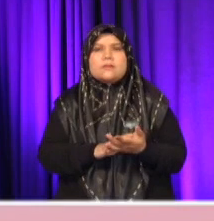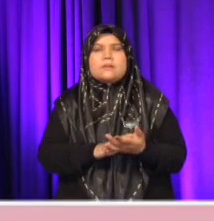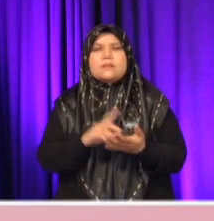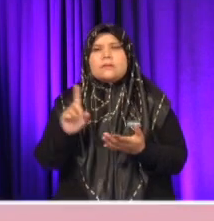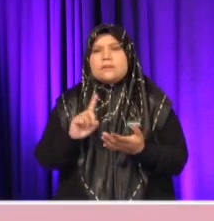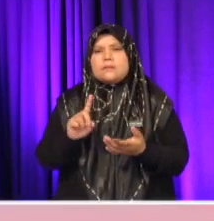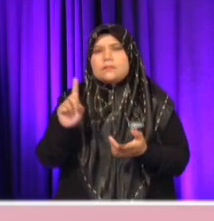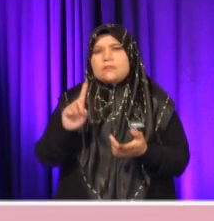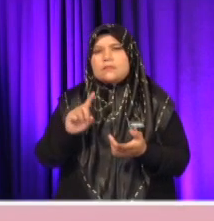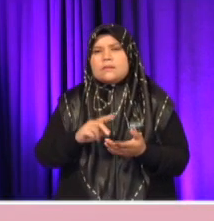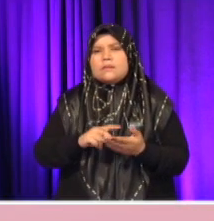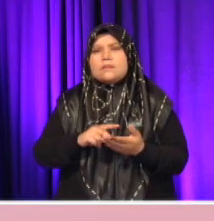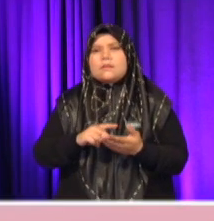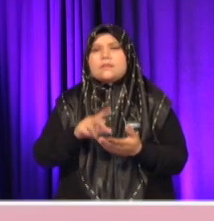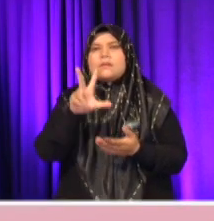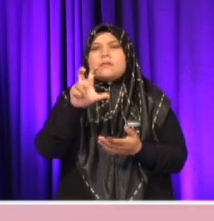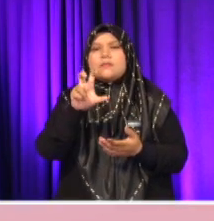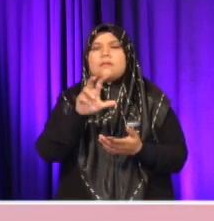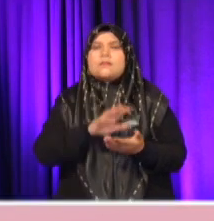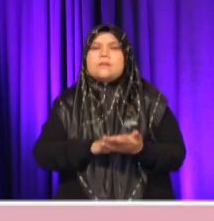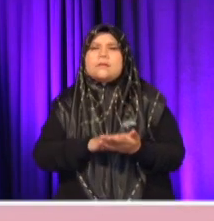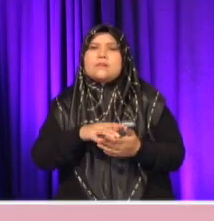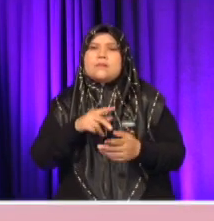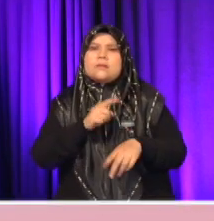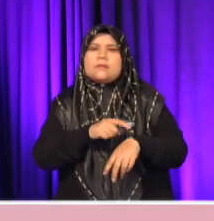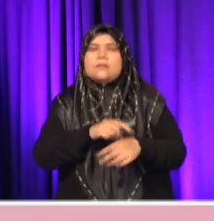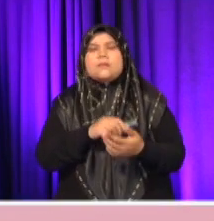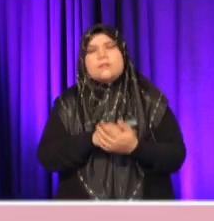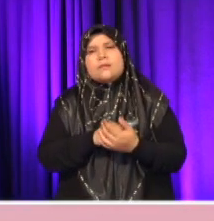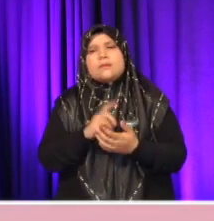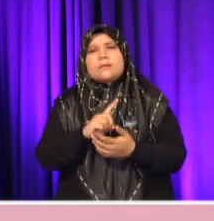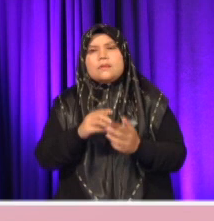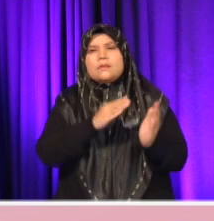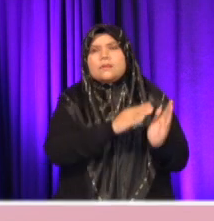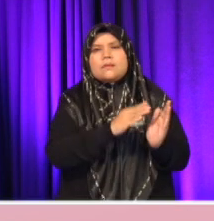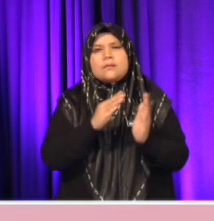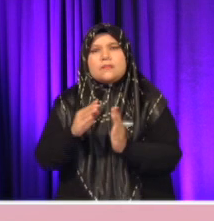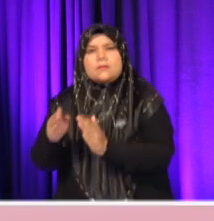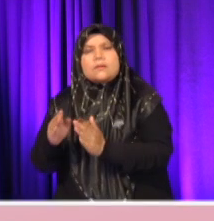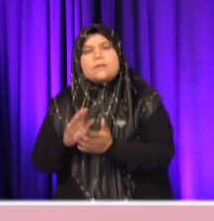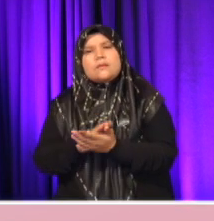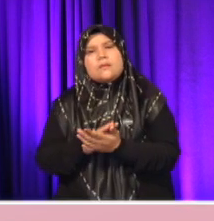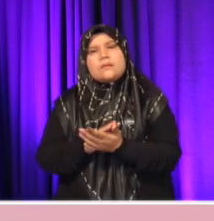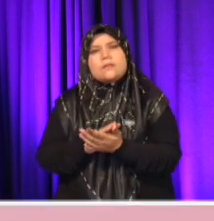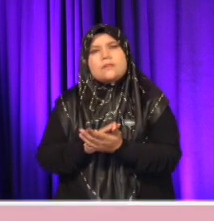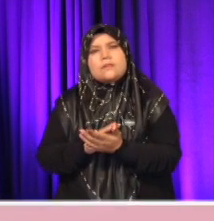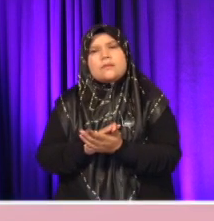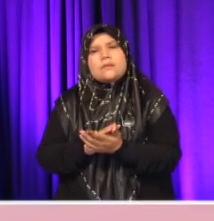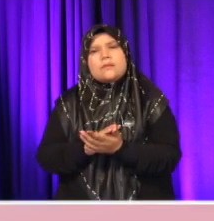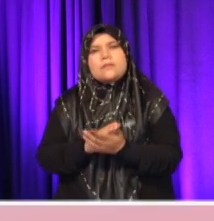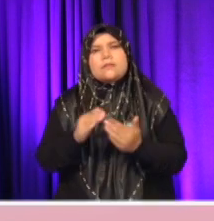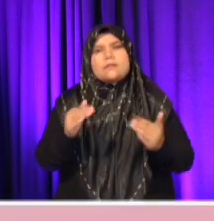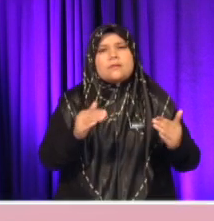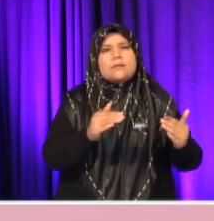with us. So the question is, this park is 30 minutes from the town. Yeah. Okay. So if you go here, The park is half an hour from the city